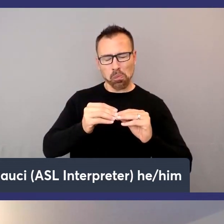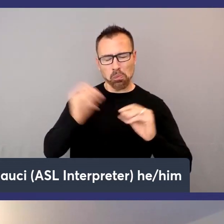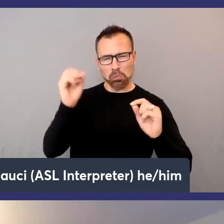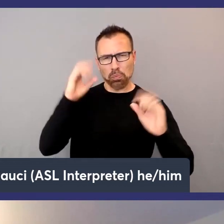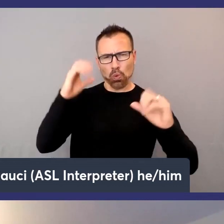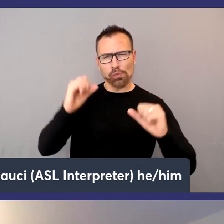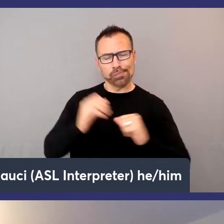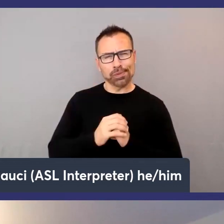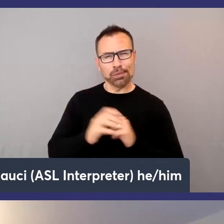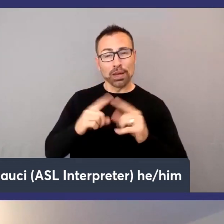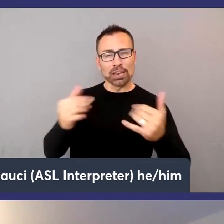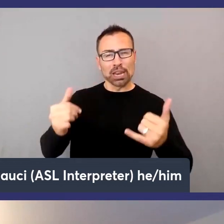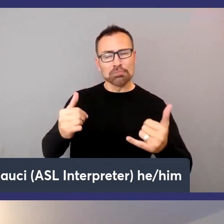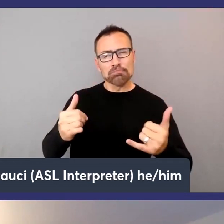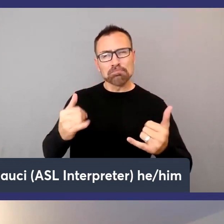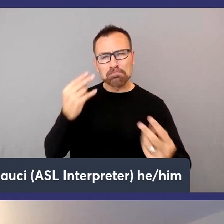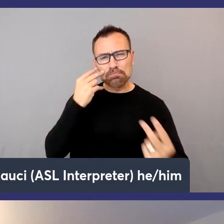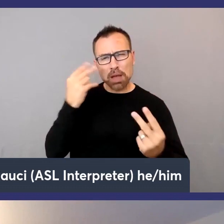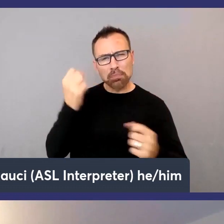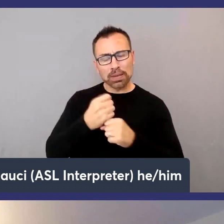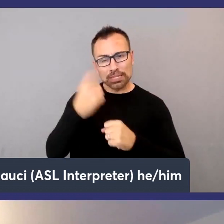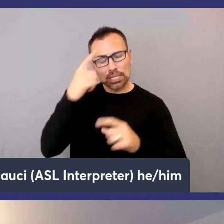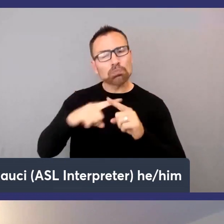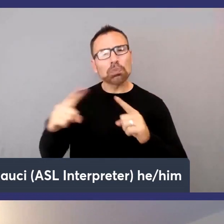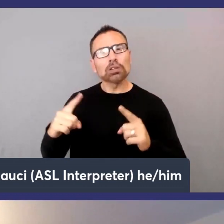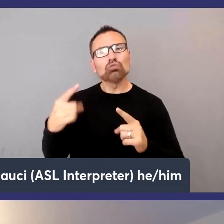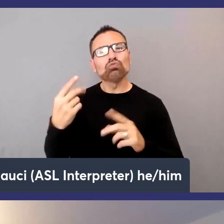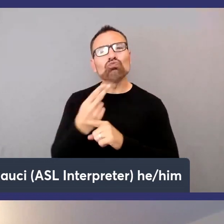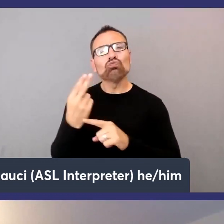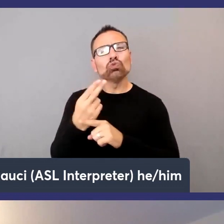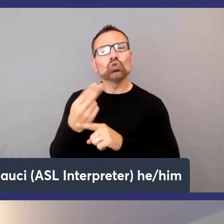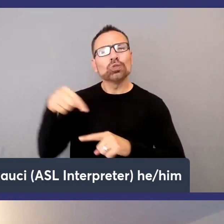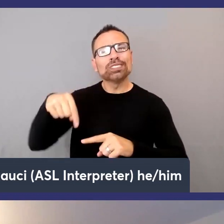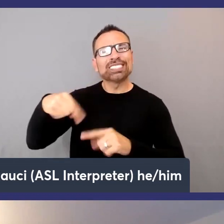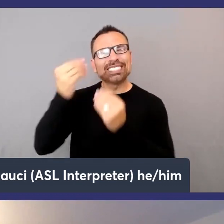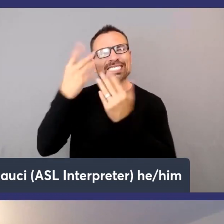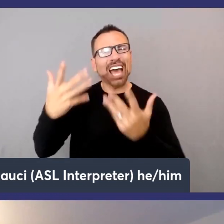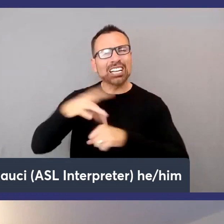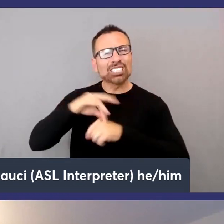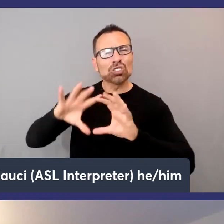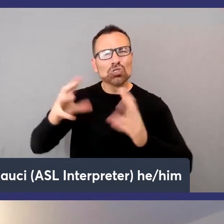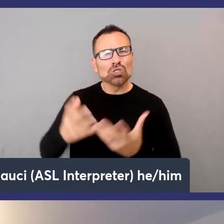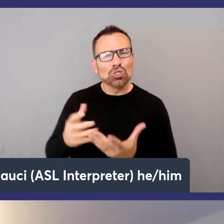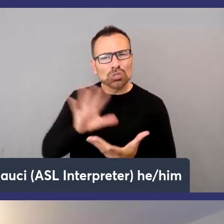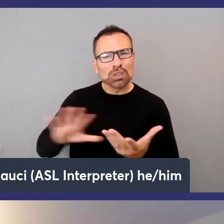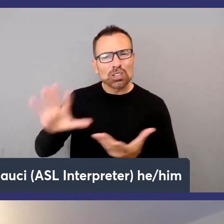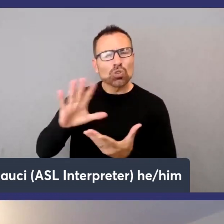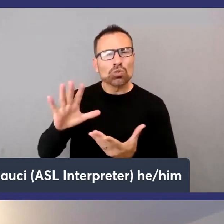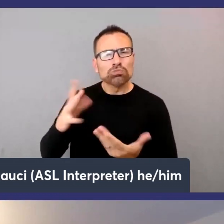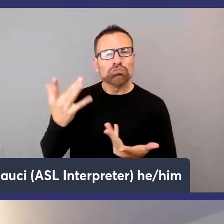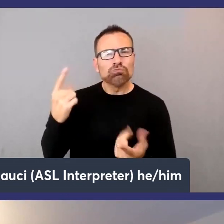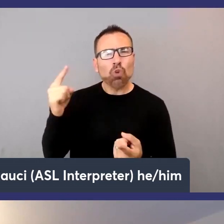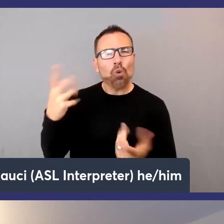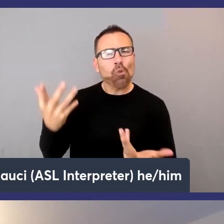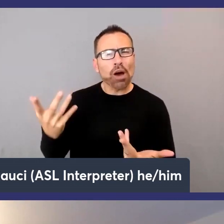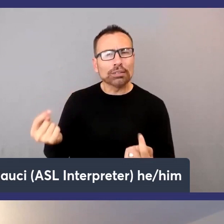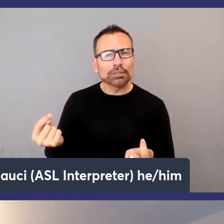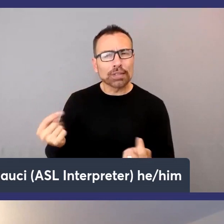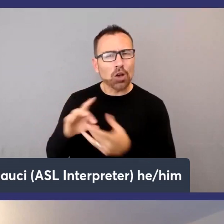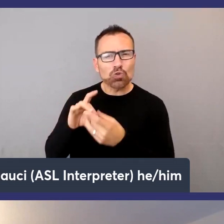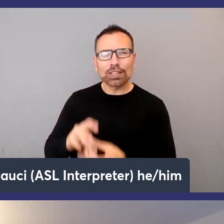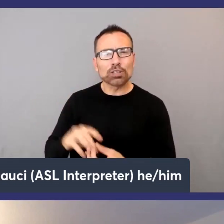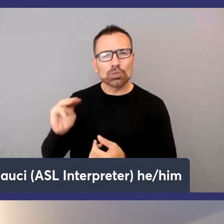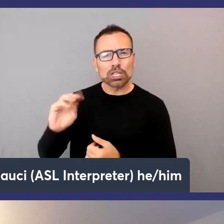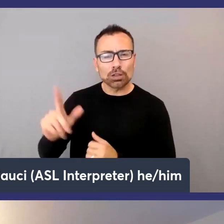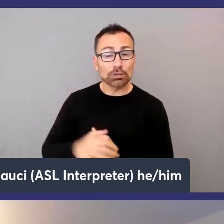what are some of the common use cases around for geospatial data? Certainly when it applies to like machine learning. Yeah, and we could probably